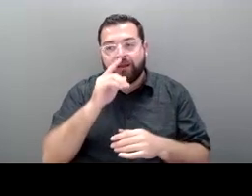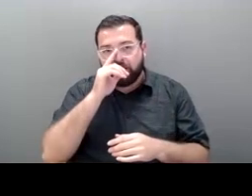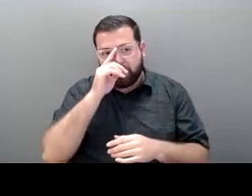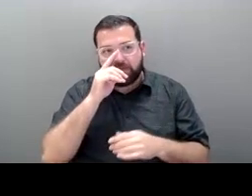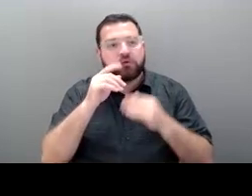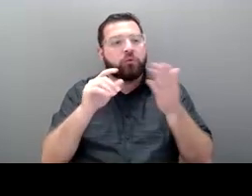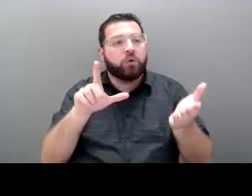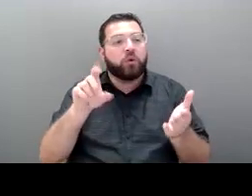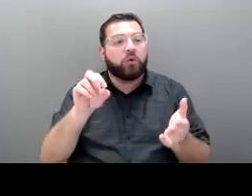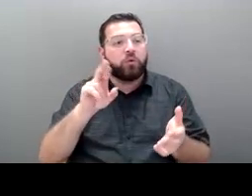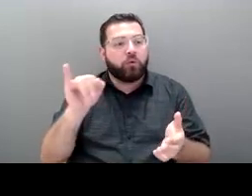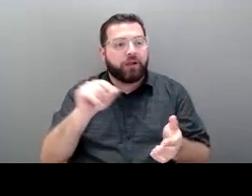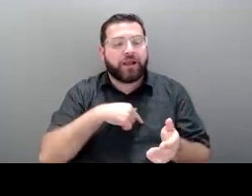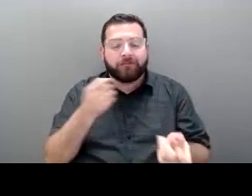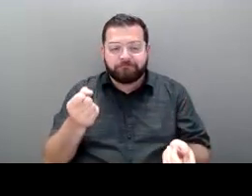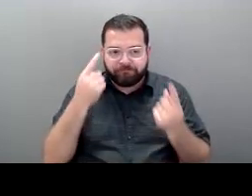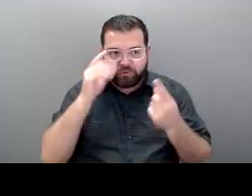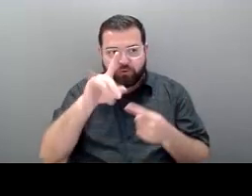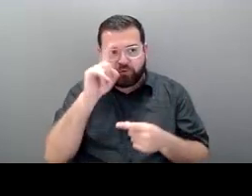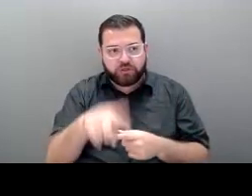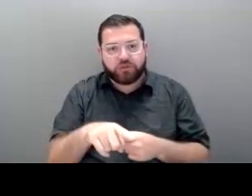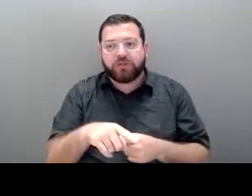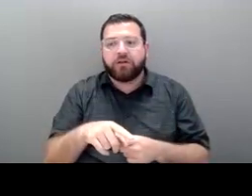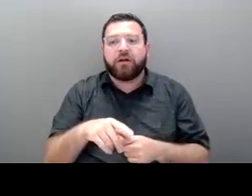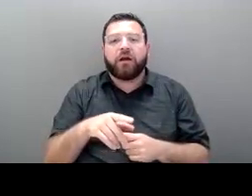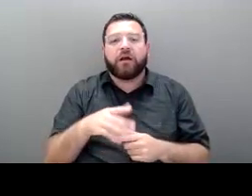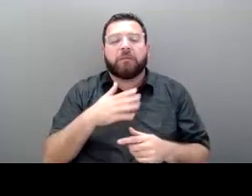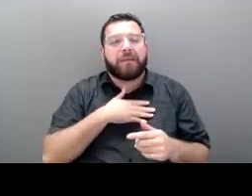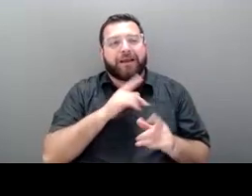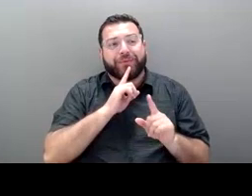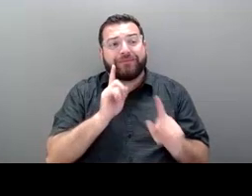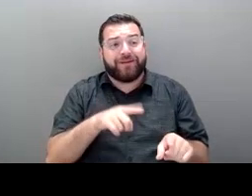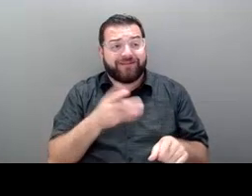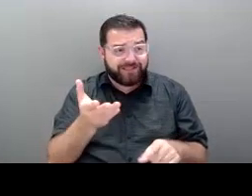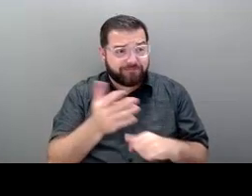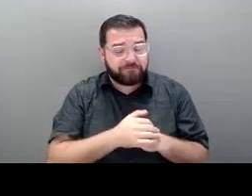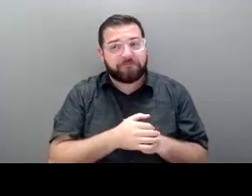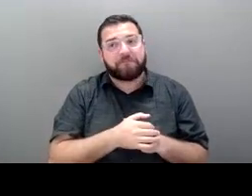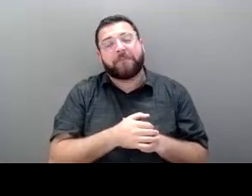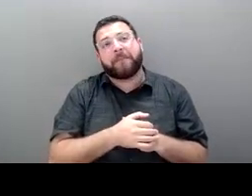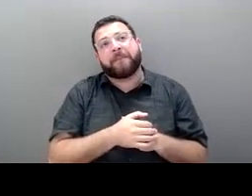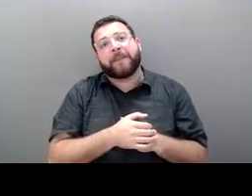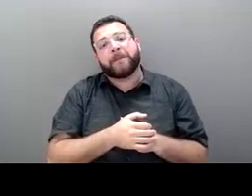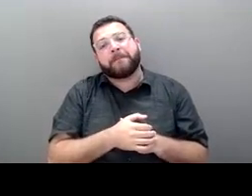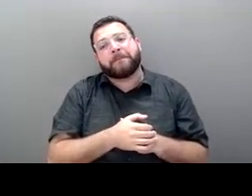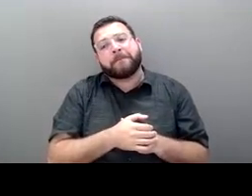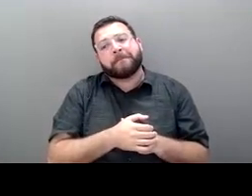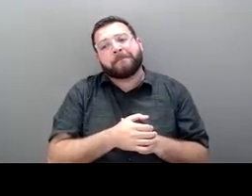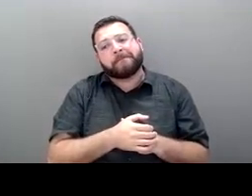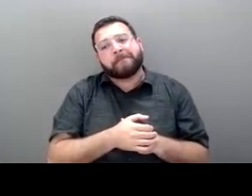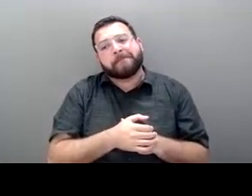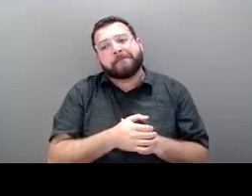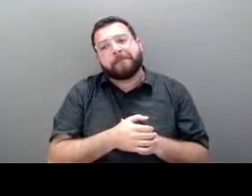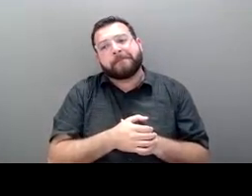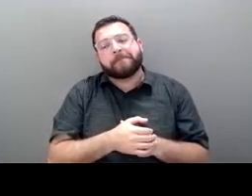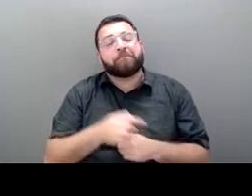Lori, I totally get your question, and this is what I would say. this is where, you know,